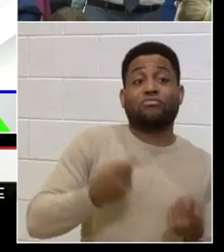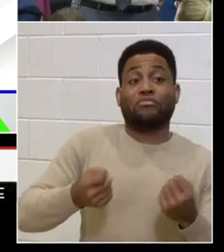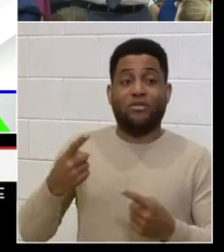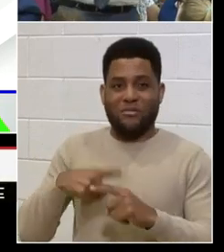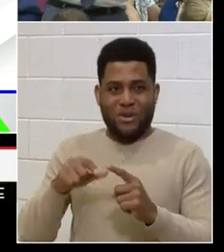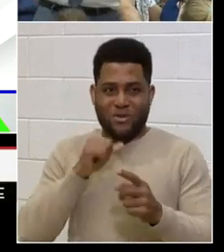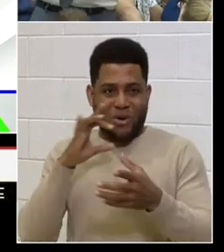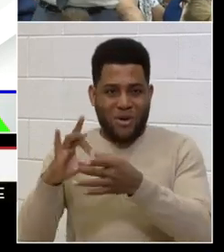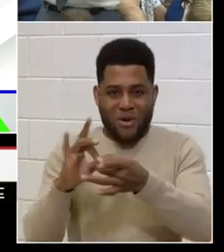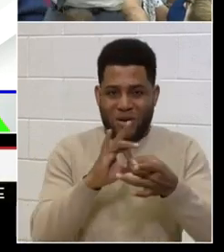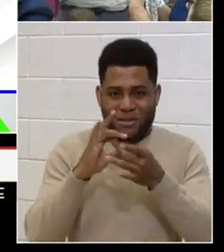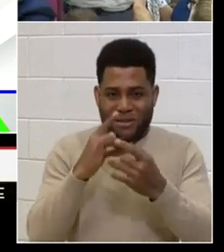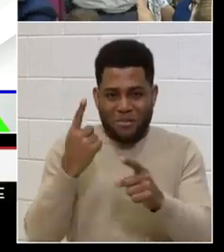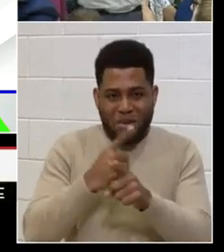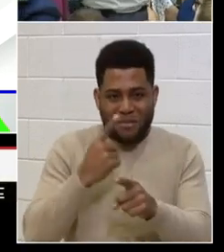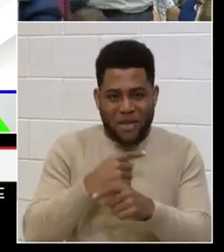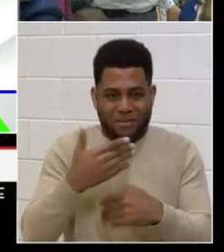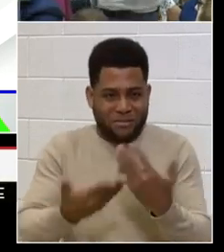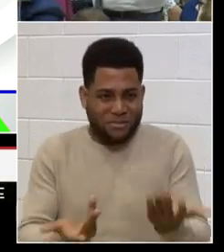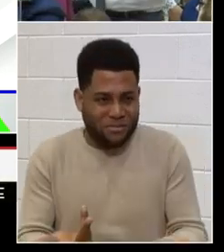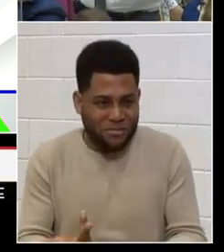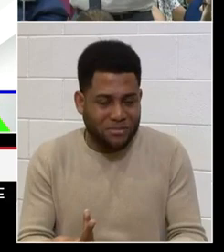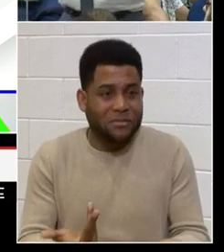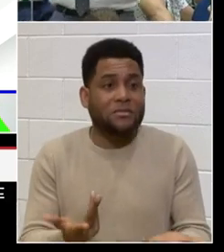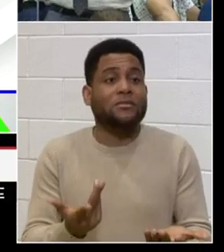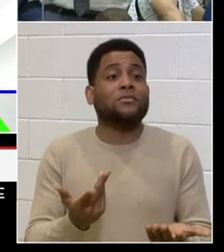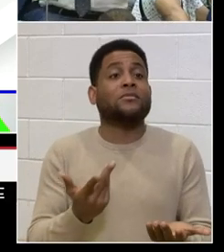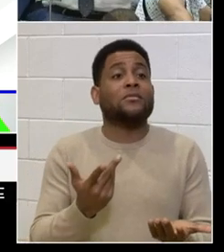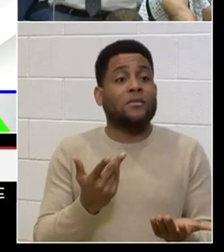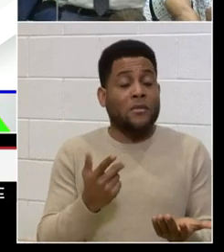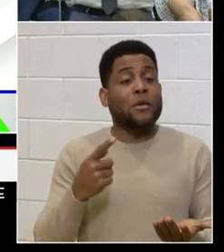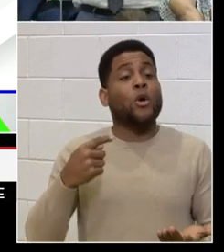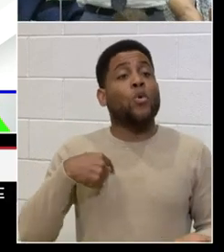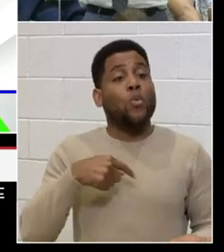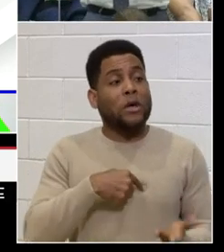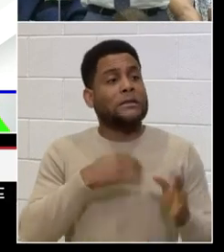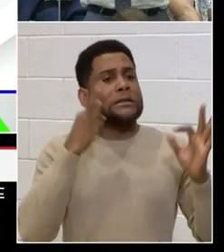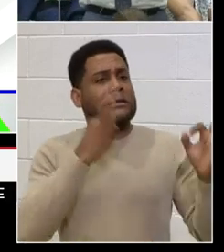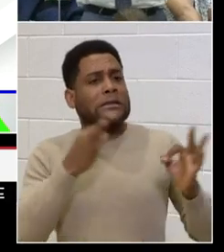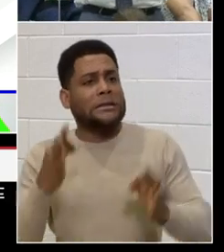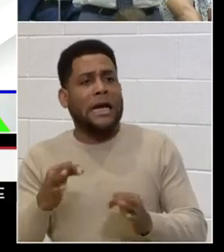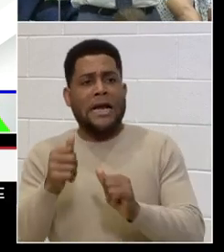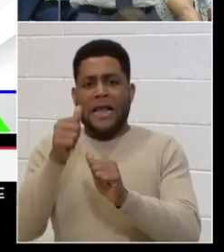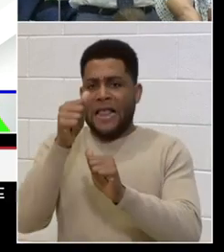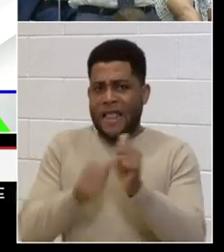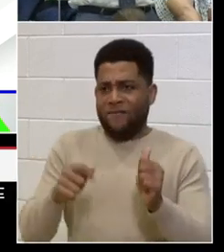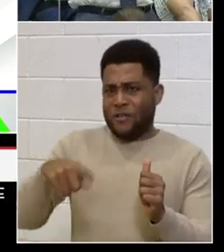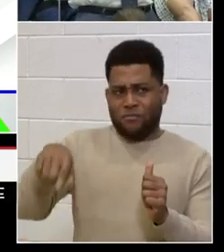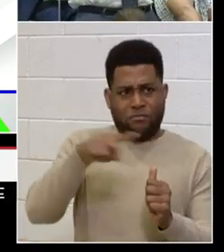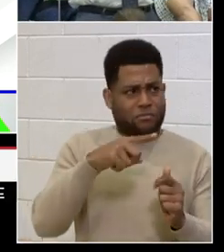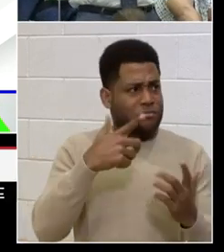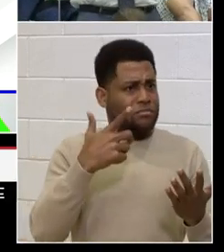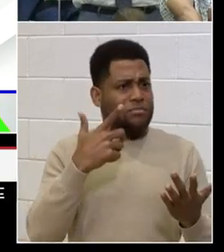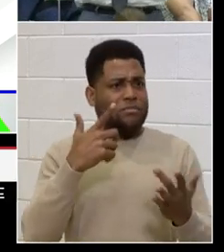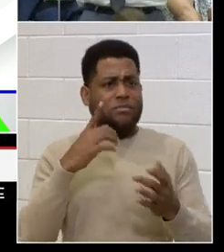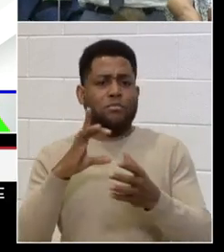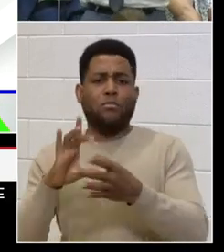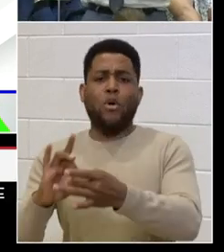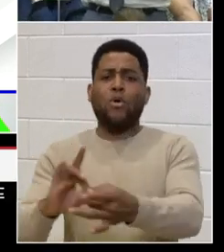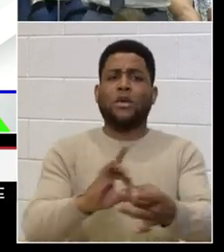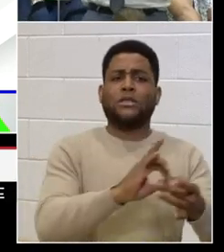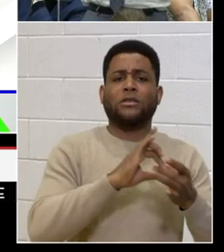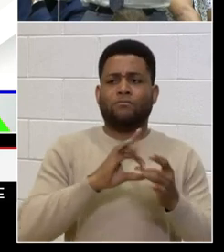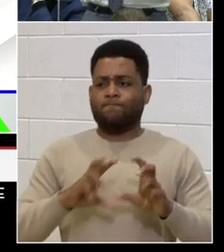why this year, every one of the government officials you see here has worked hard to coordinate our investments in neighborhoods to make